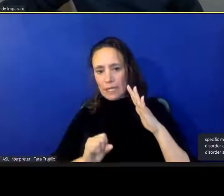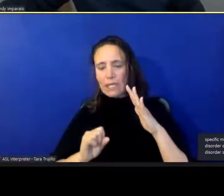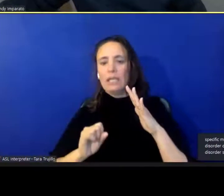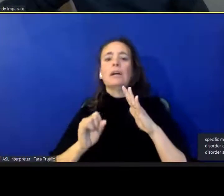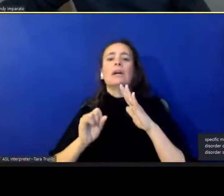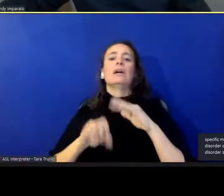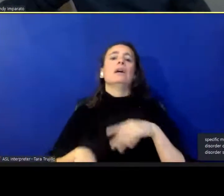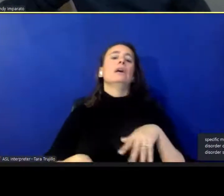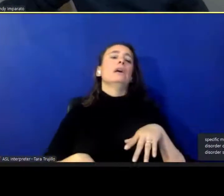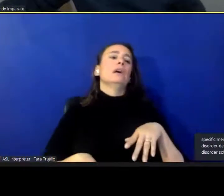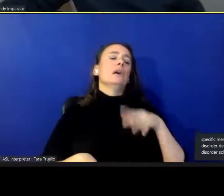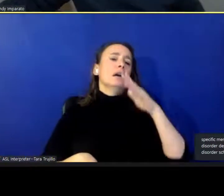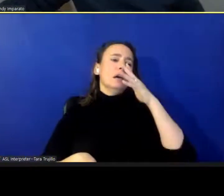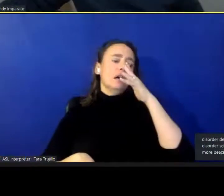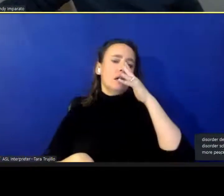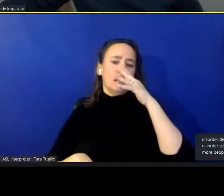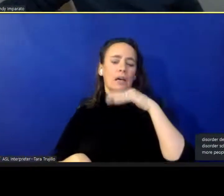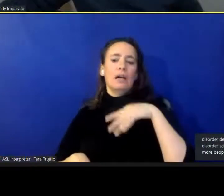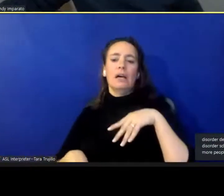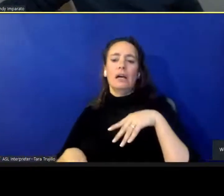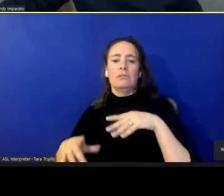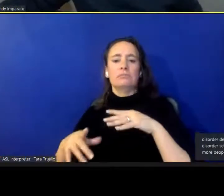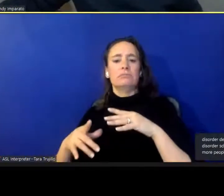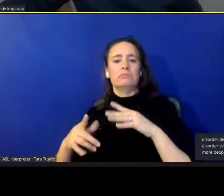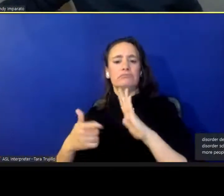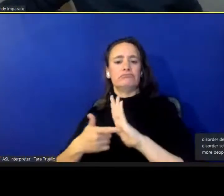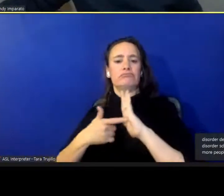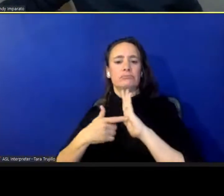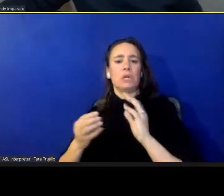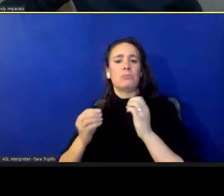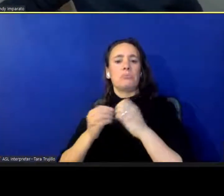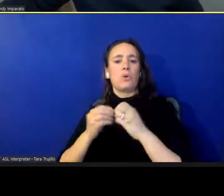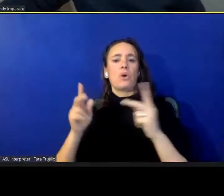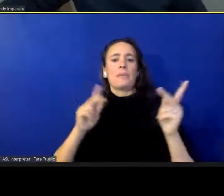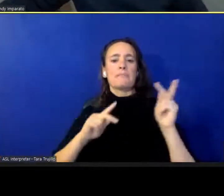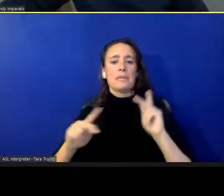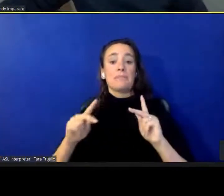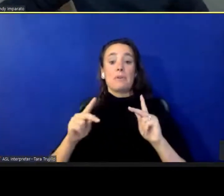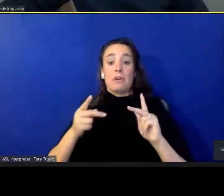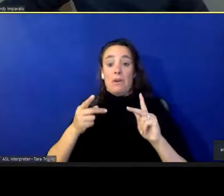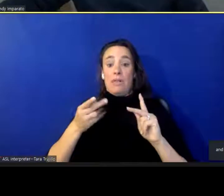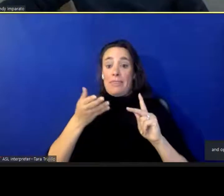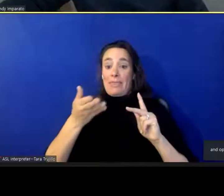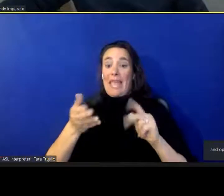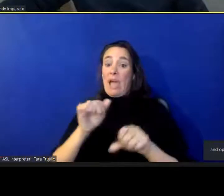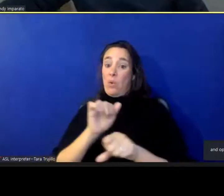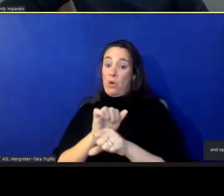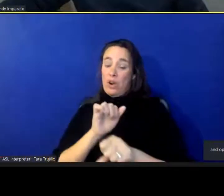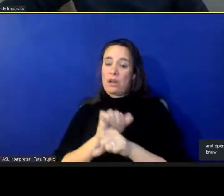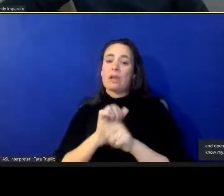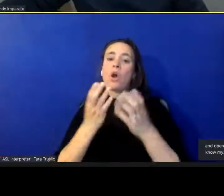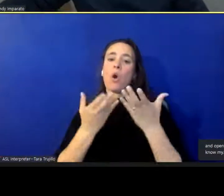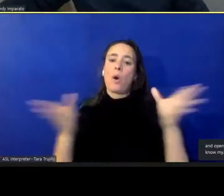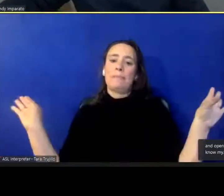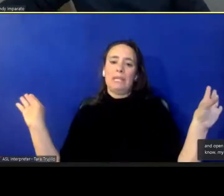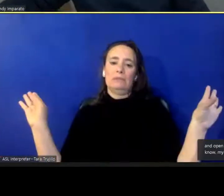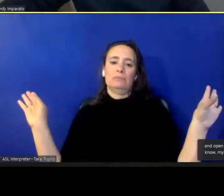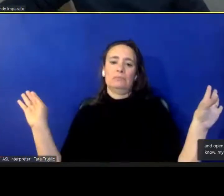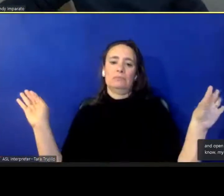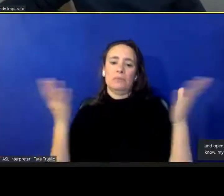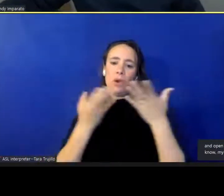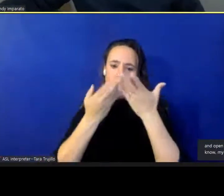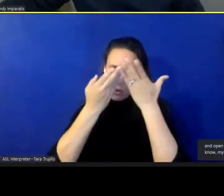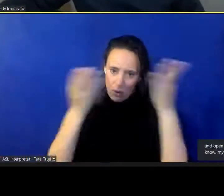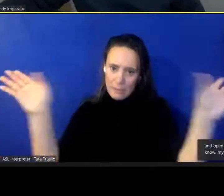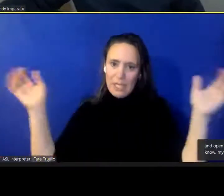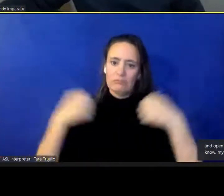is we need more people to be out and open at work with their disabilities. My friend Christine